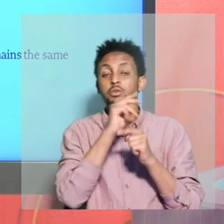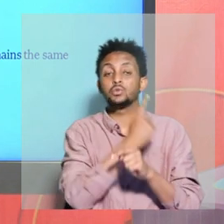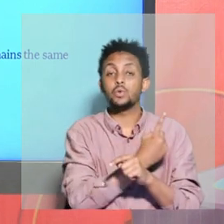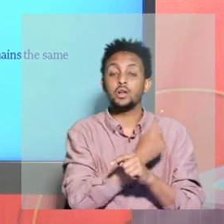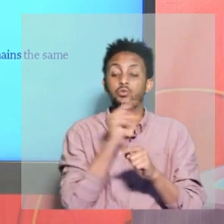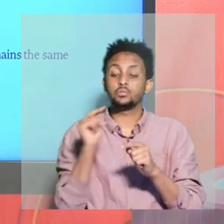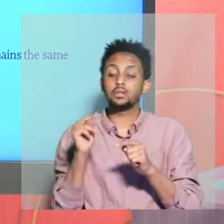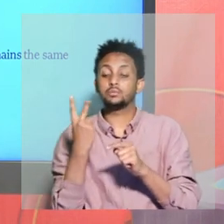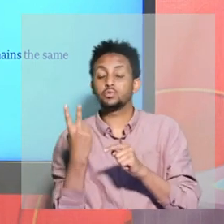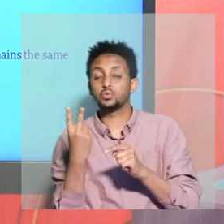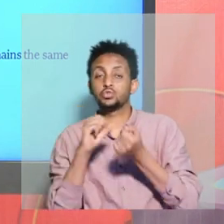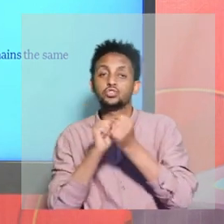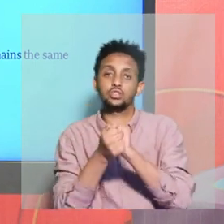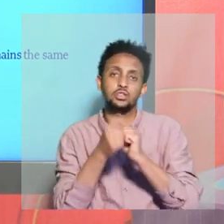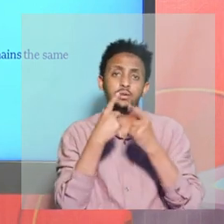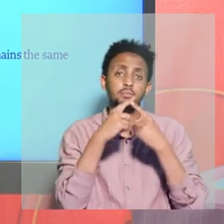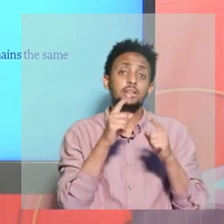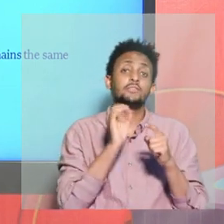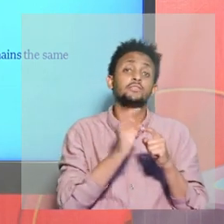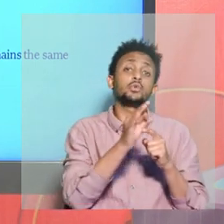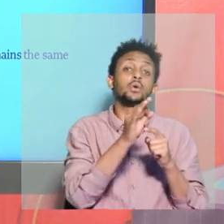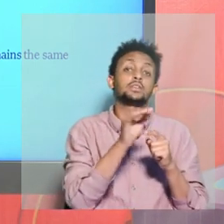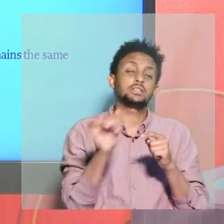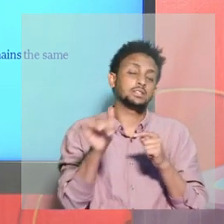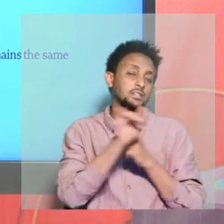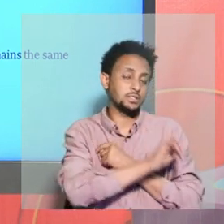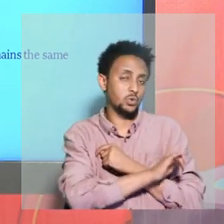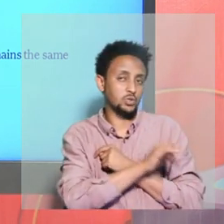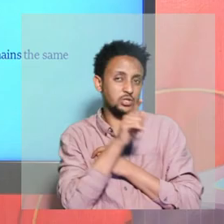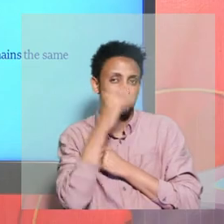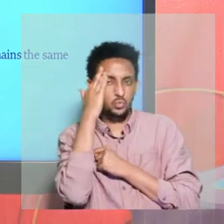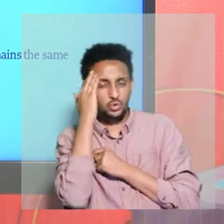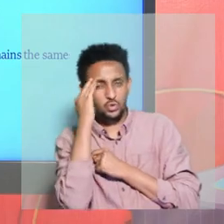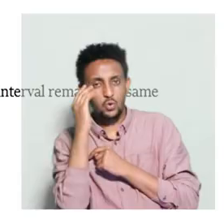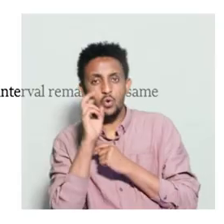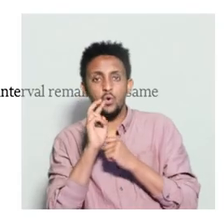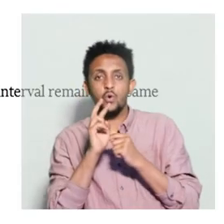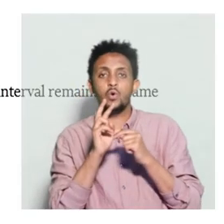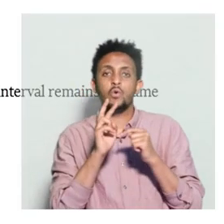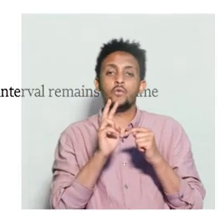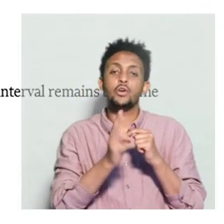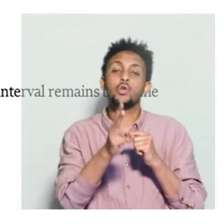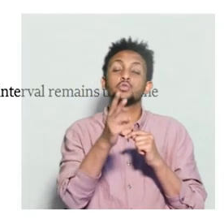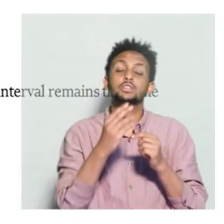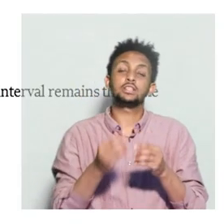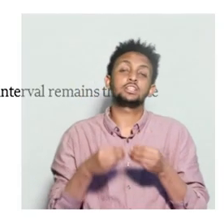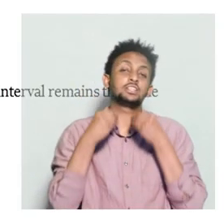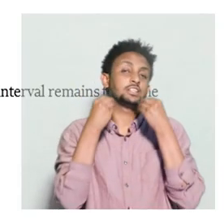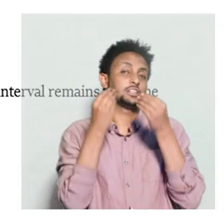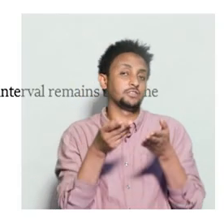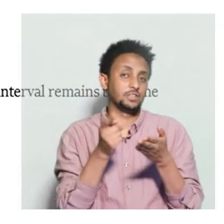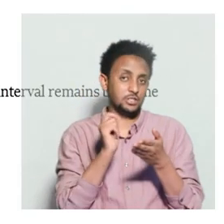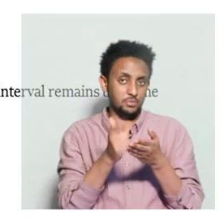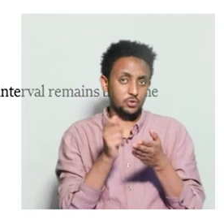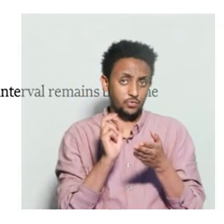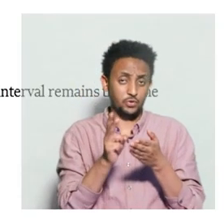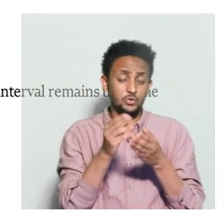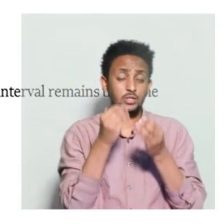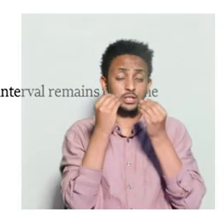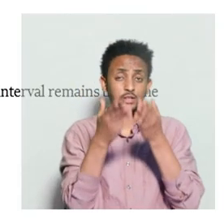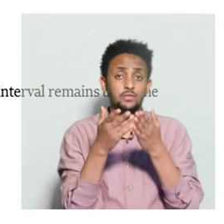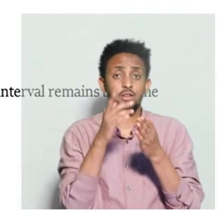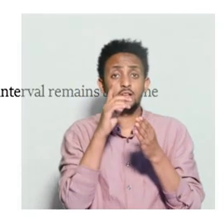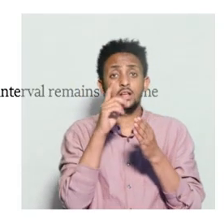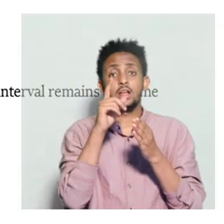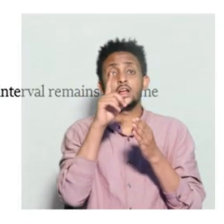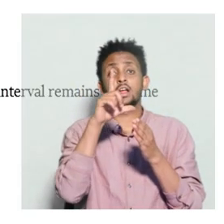be changed, but the frequency remains constant. We know that velocity generally can be given us, or speed of waves can be given us,